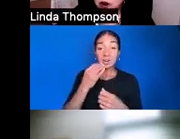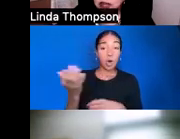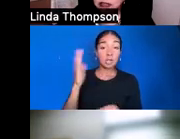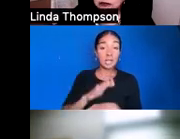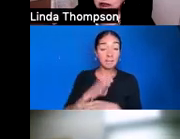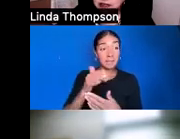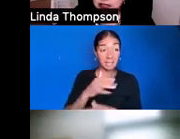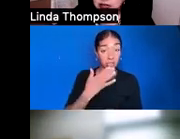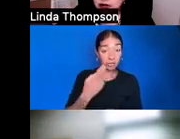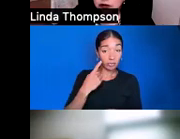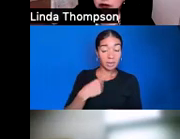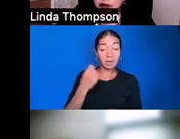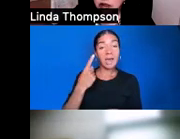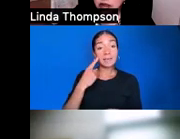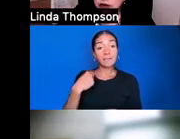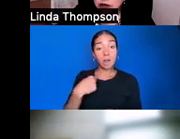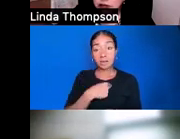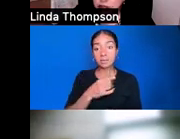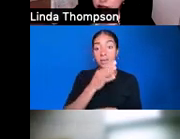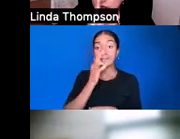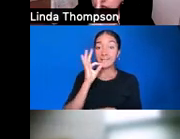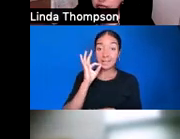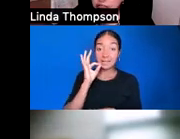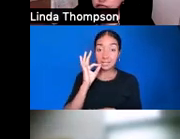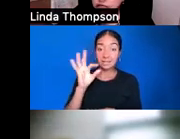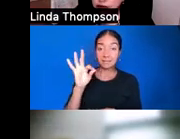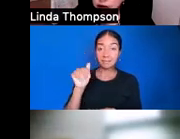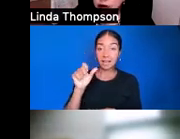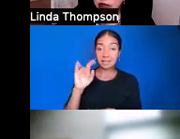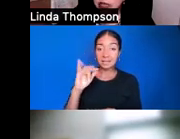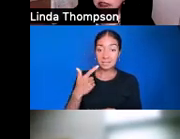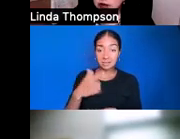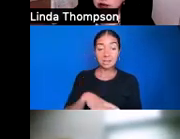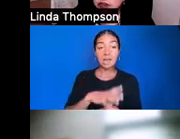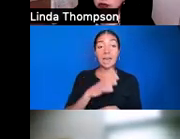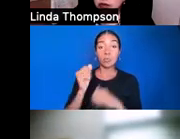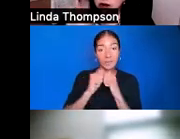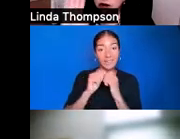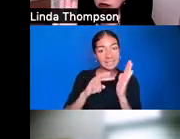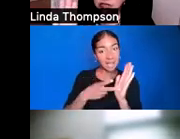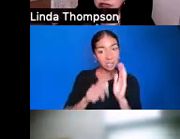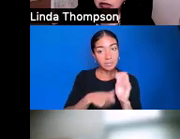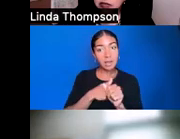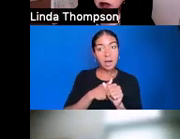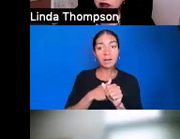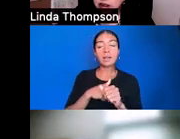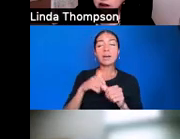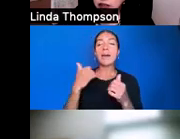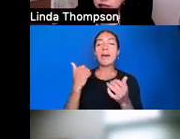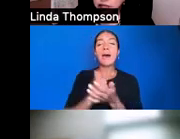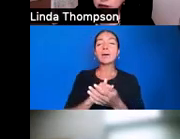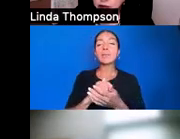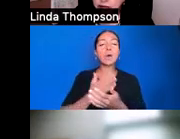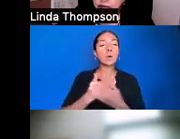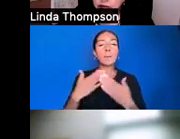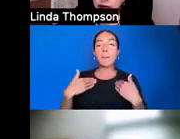think for us, fasting and with intention is a way of doing a hard reset on